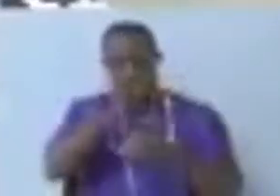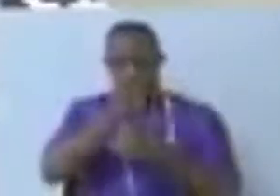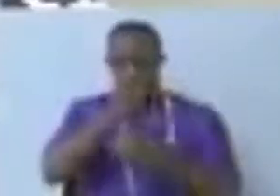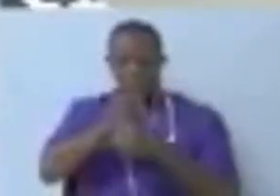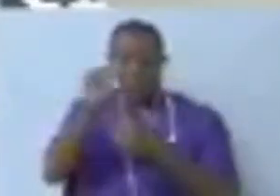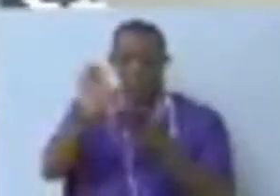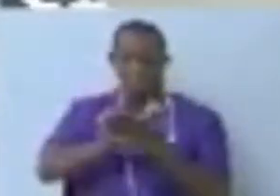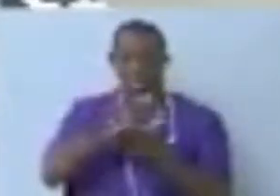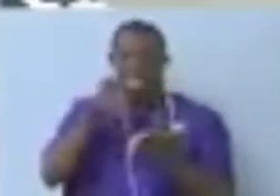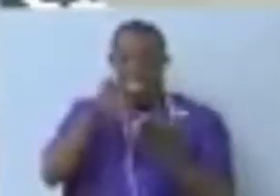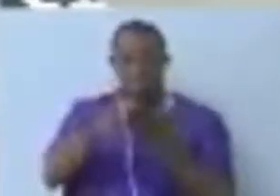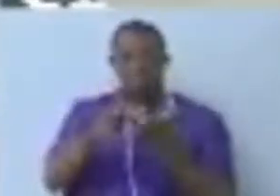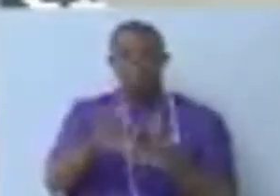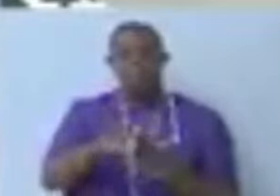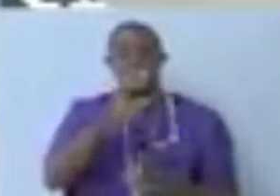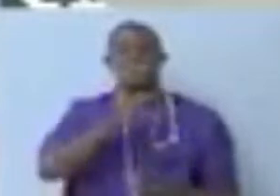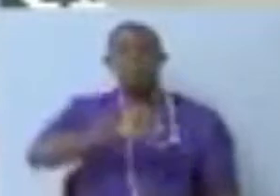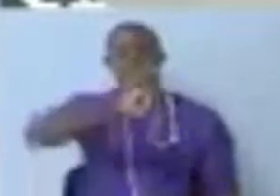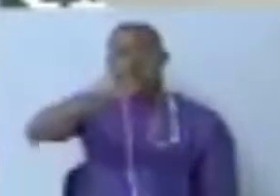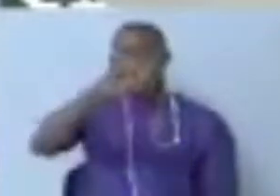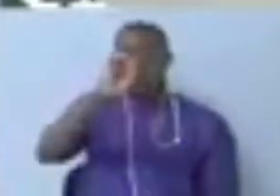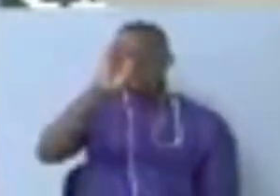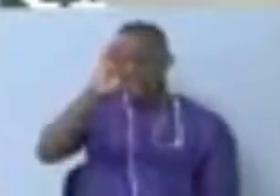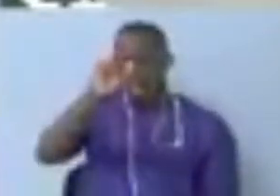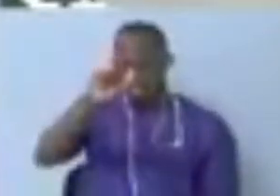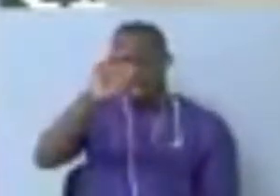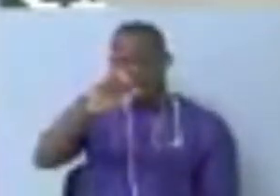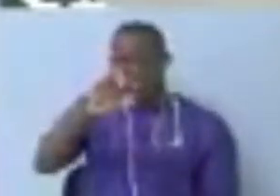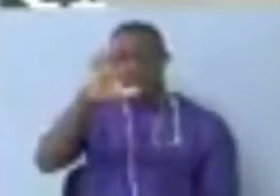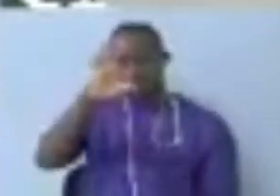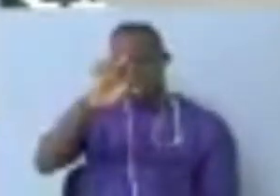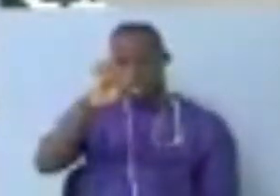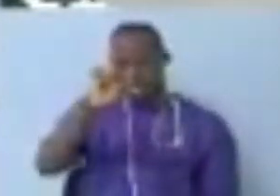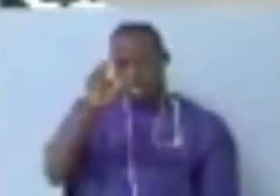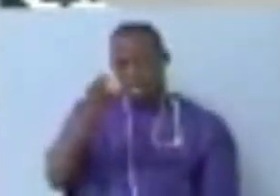given the order to do so. You would not